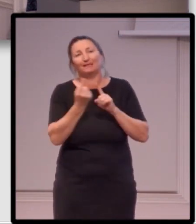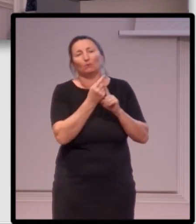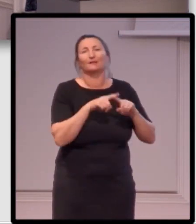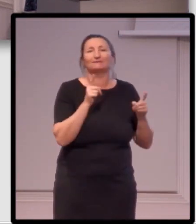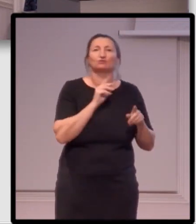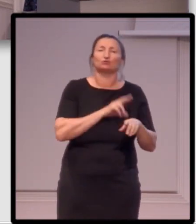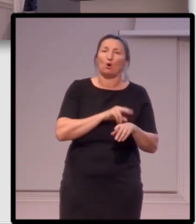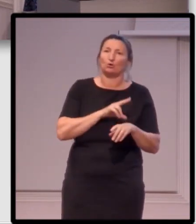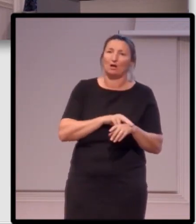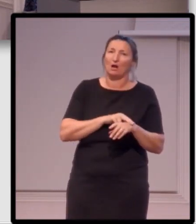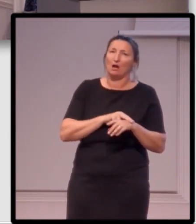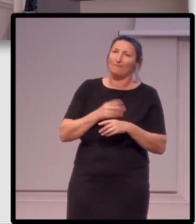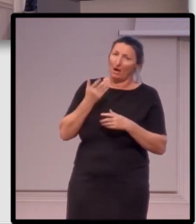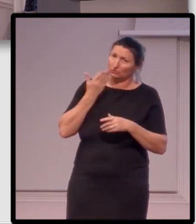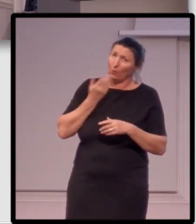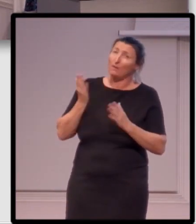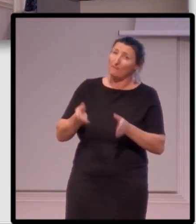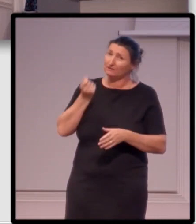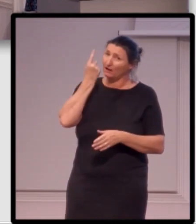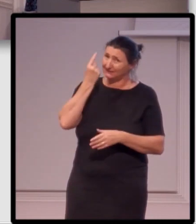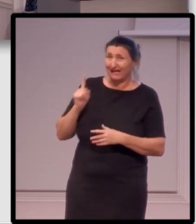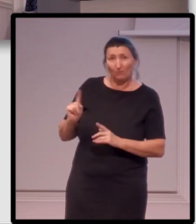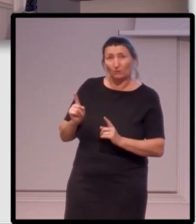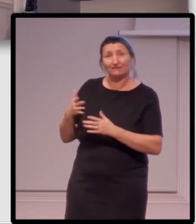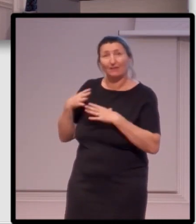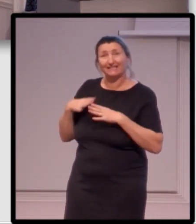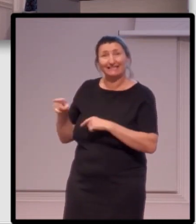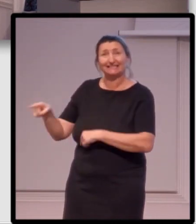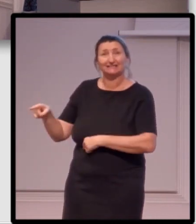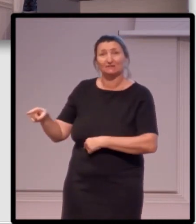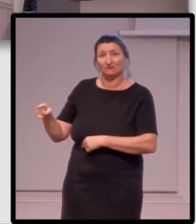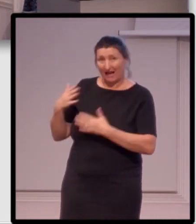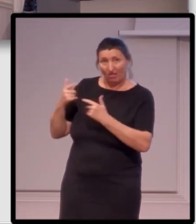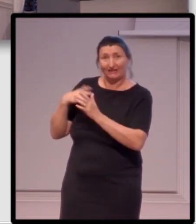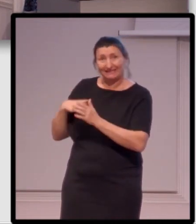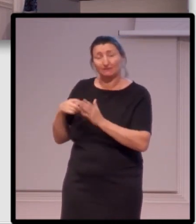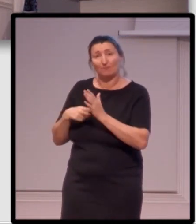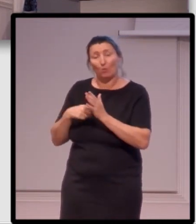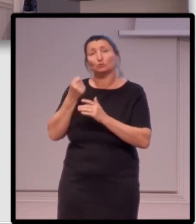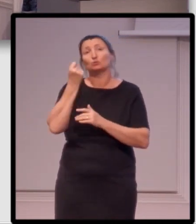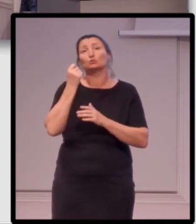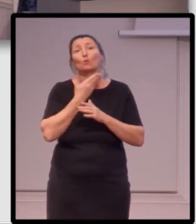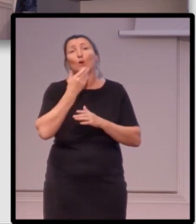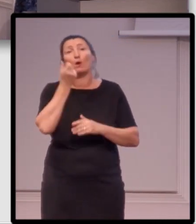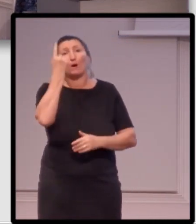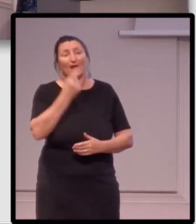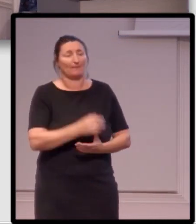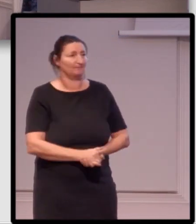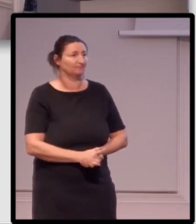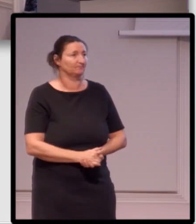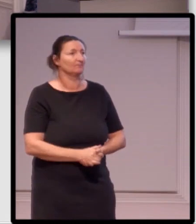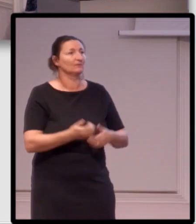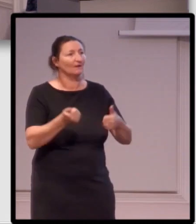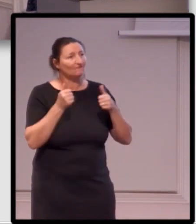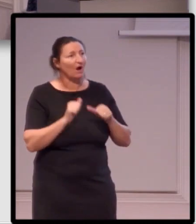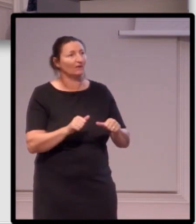for their health needs to be understood at school, and there's a role for health in how we do that well. And then Article 31 was selected because it's the